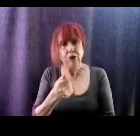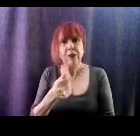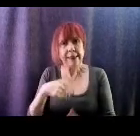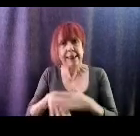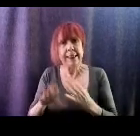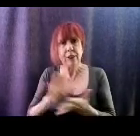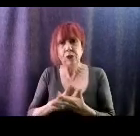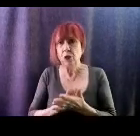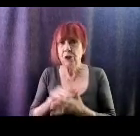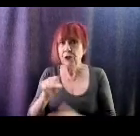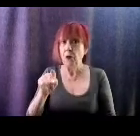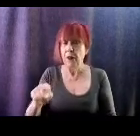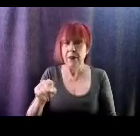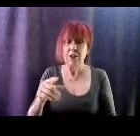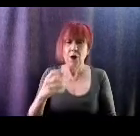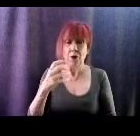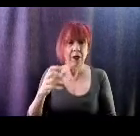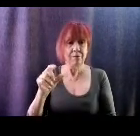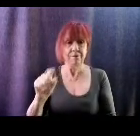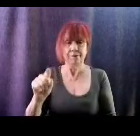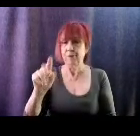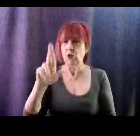at the Growling Grill.